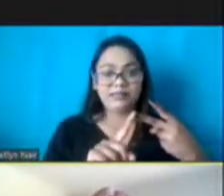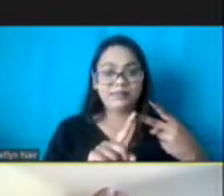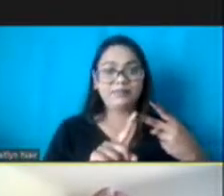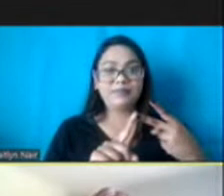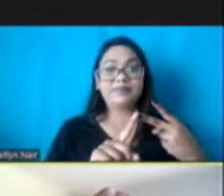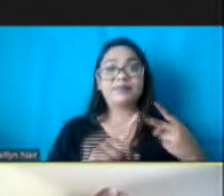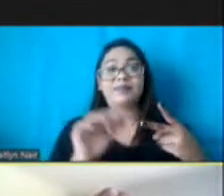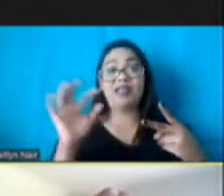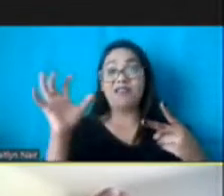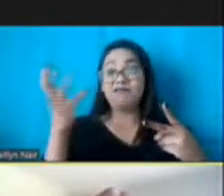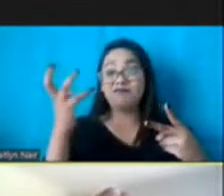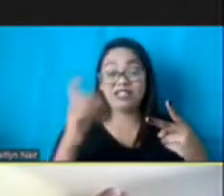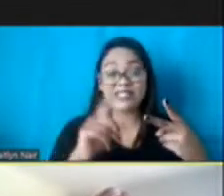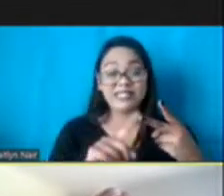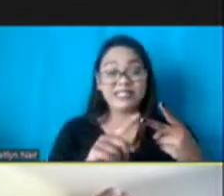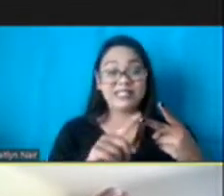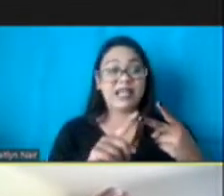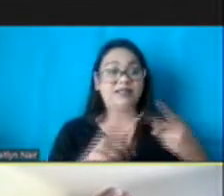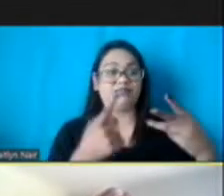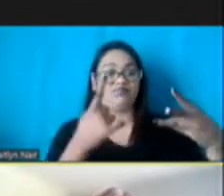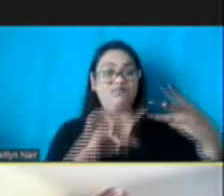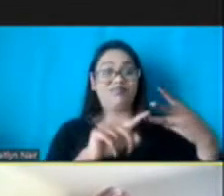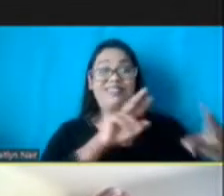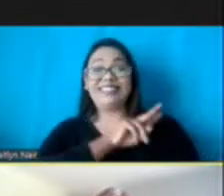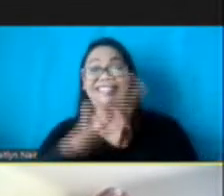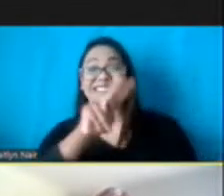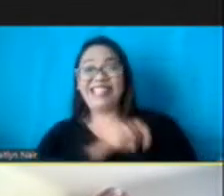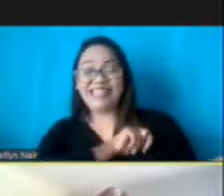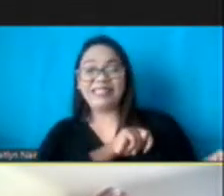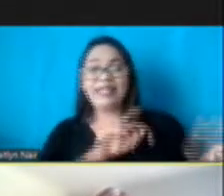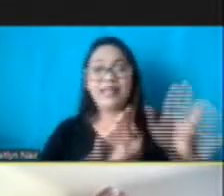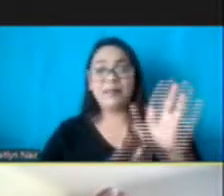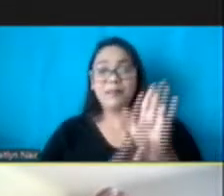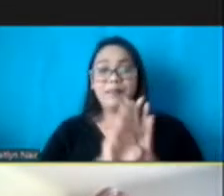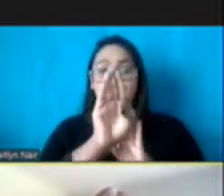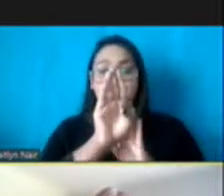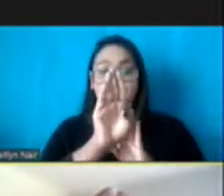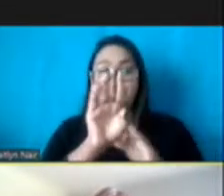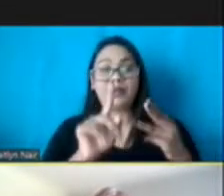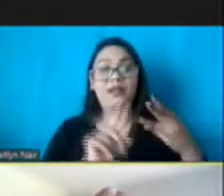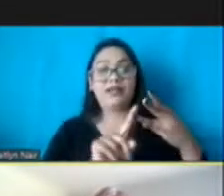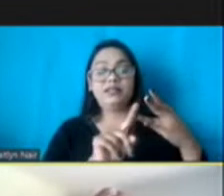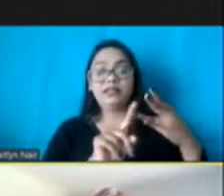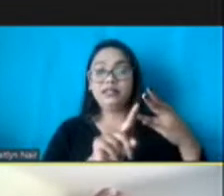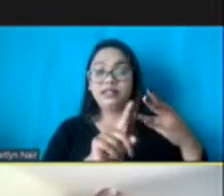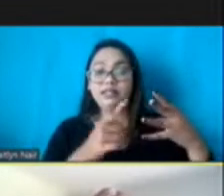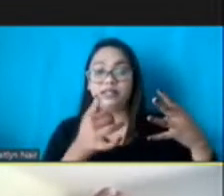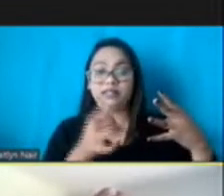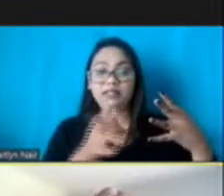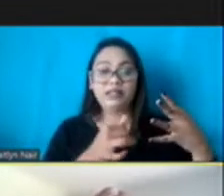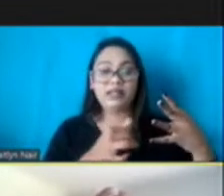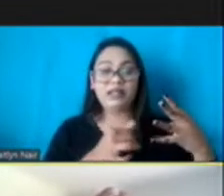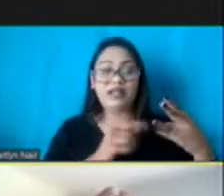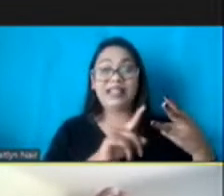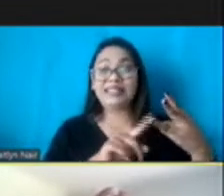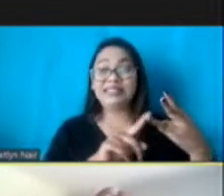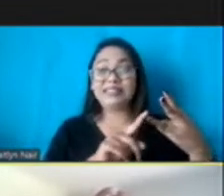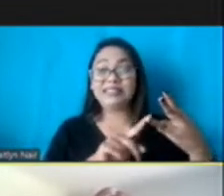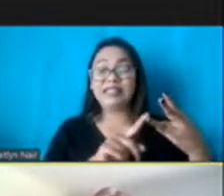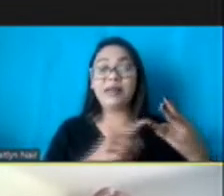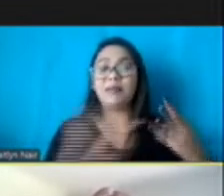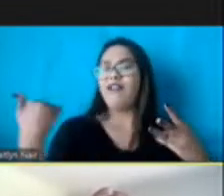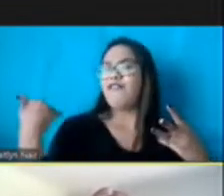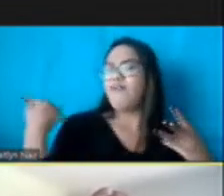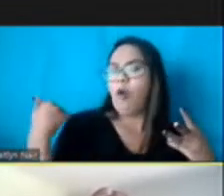Dramatic increases here in Free State. KZN also surpassed the peak for their 3rd wave. I think they had a relatively